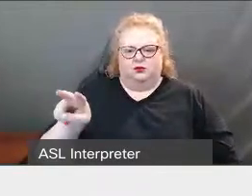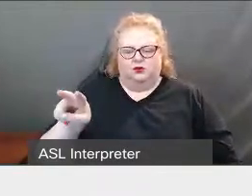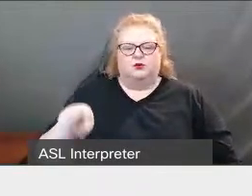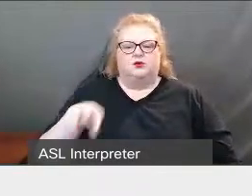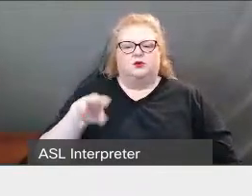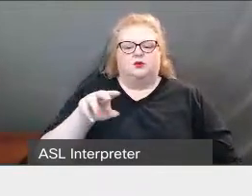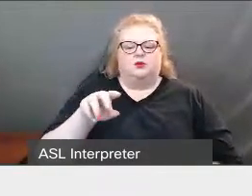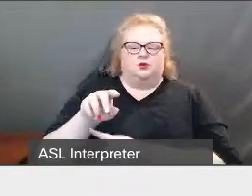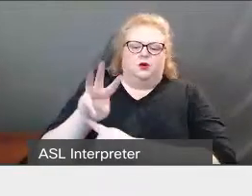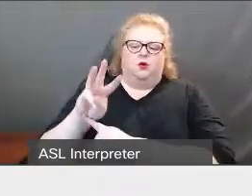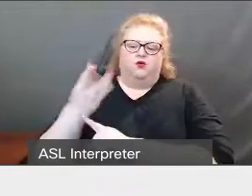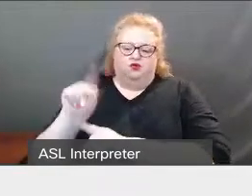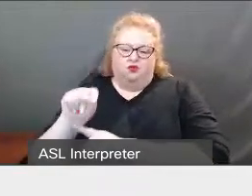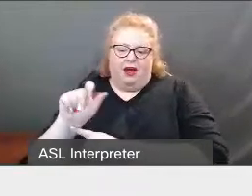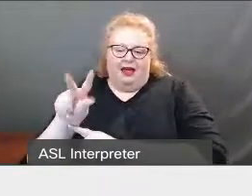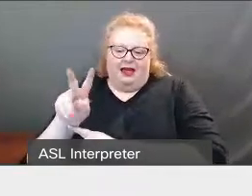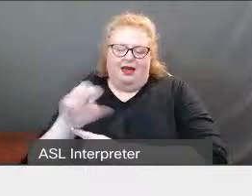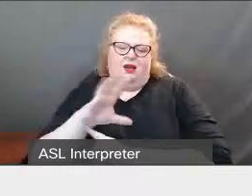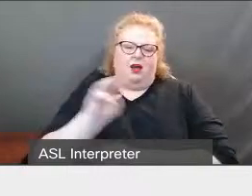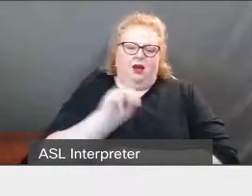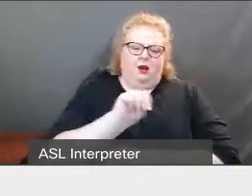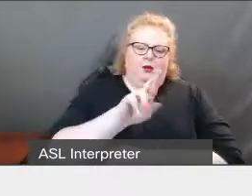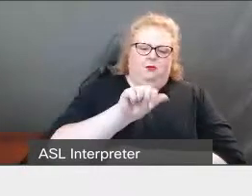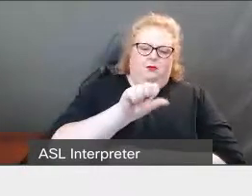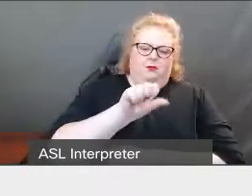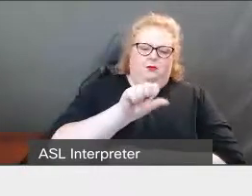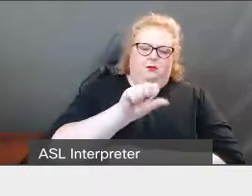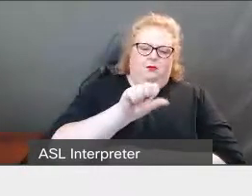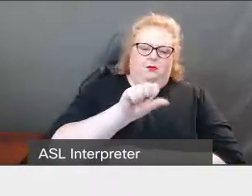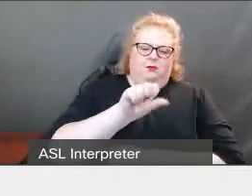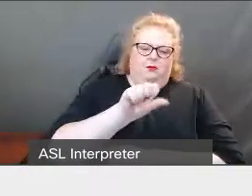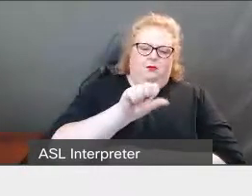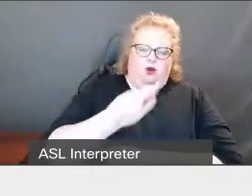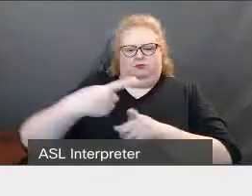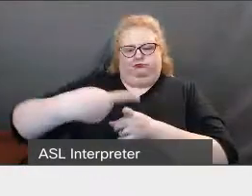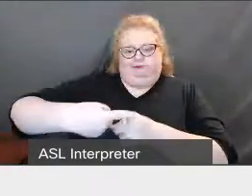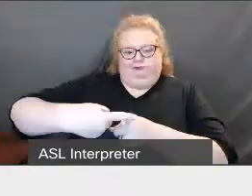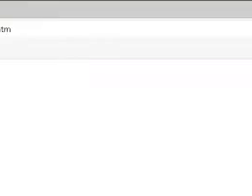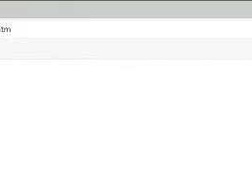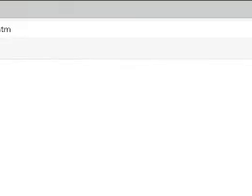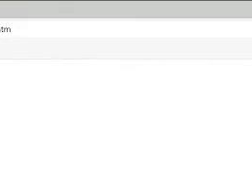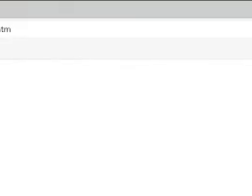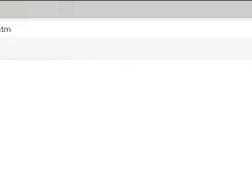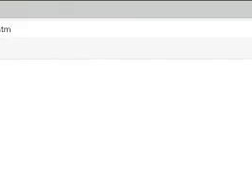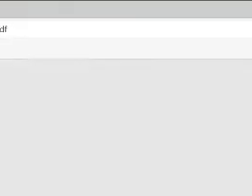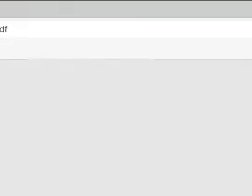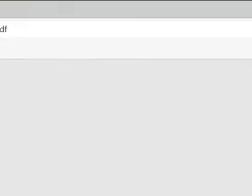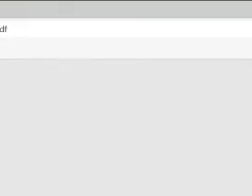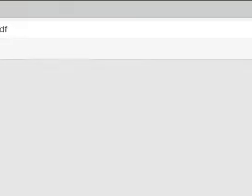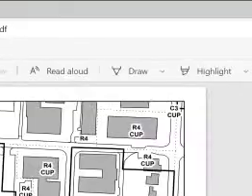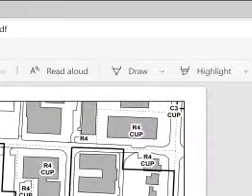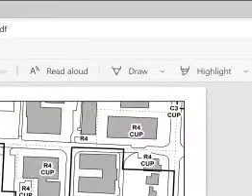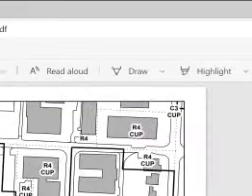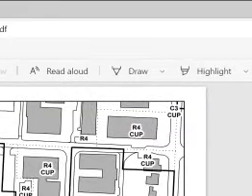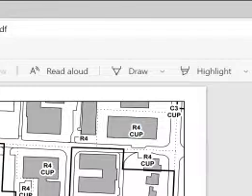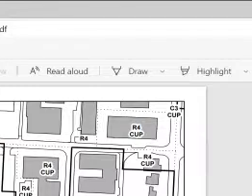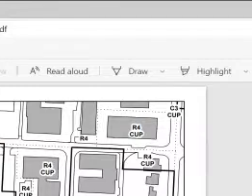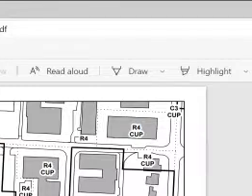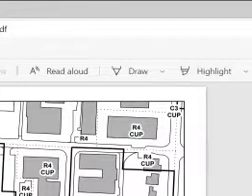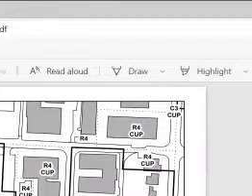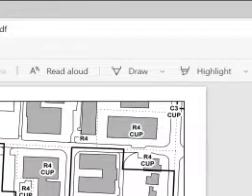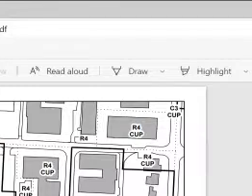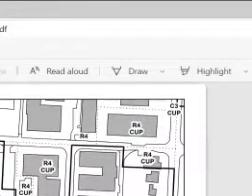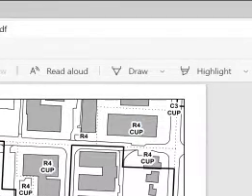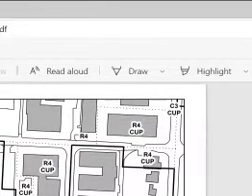two contiguous pieces of property that are within the zone that received notice about this conditional use issue. The properties are